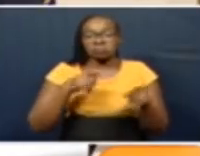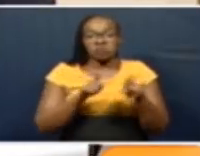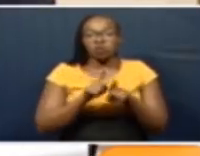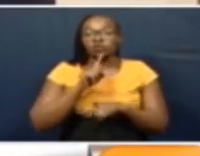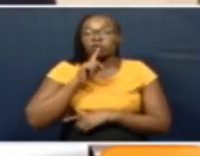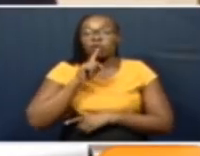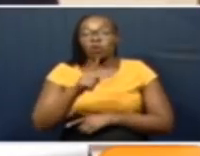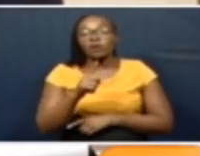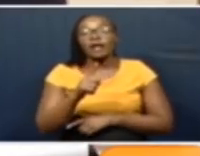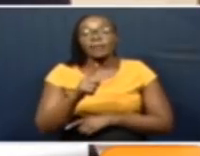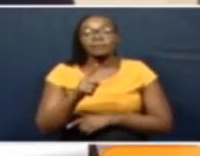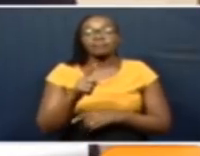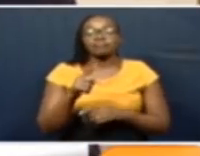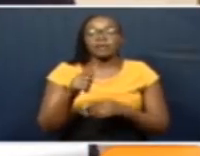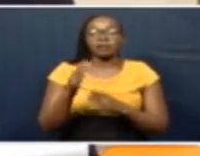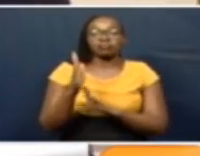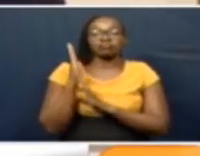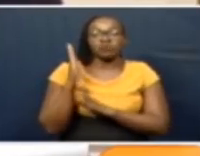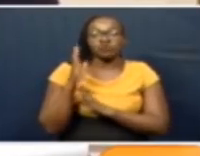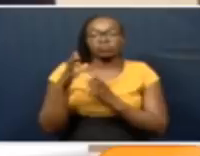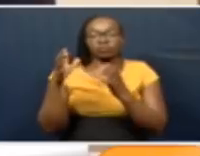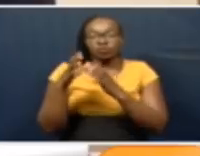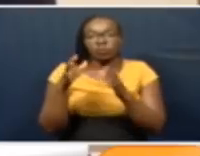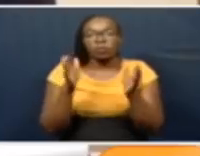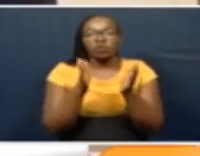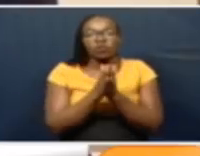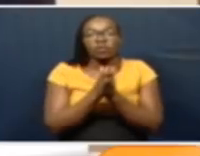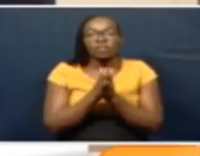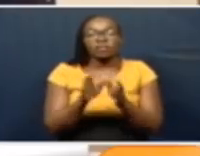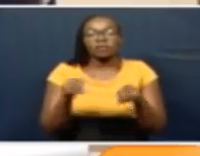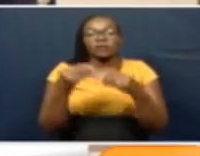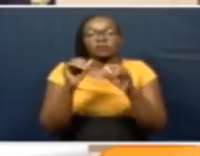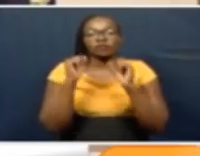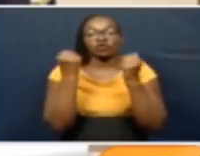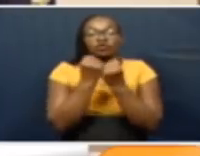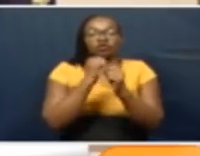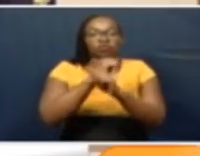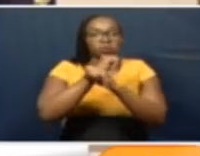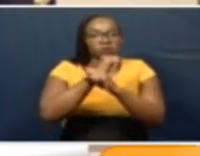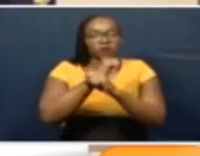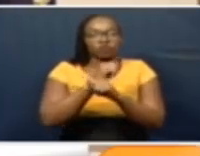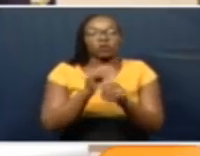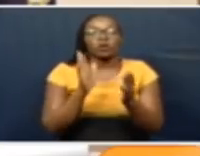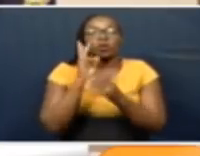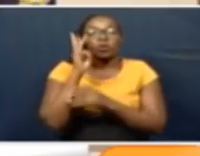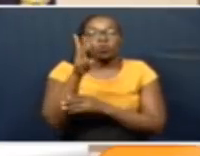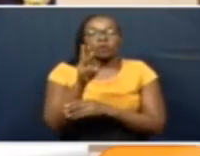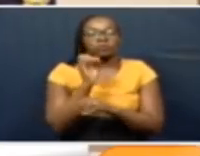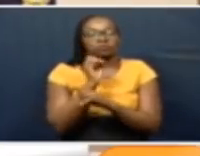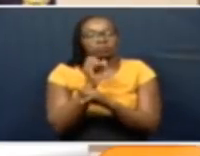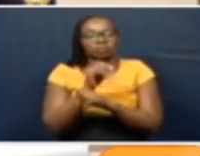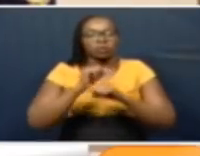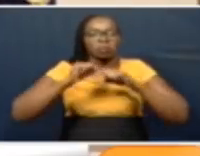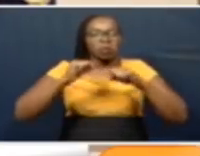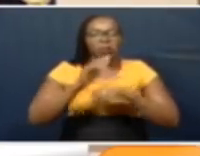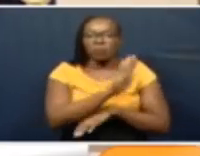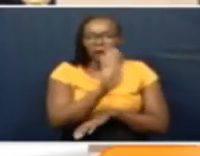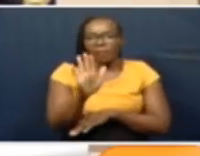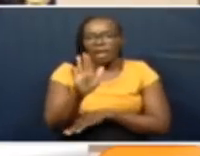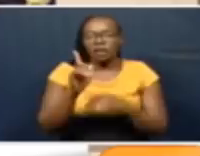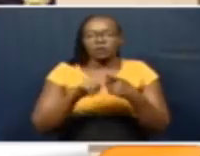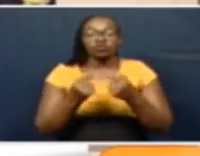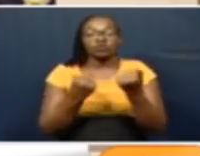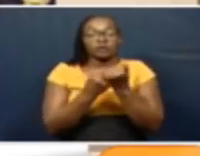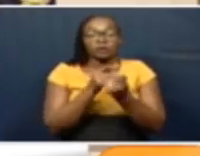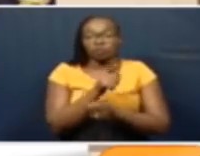State Departments of Interior and Social Protection will instruct their officers to support